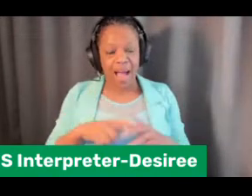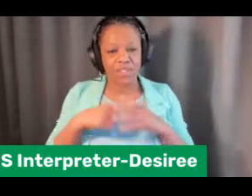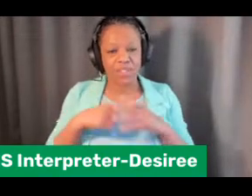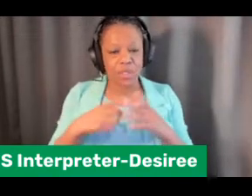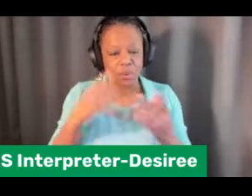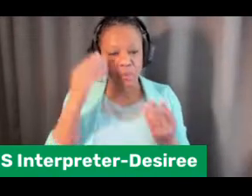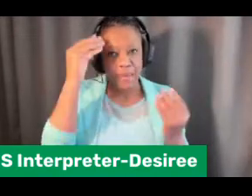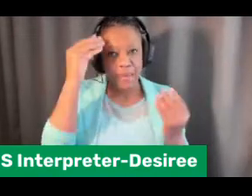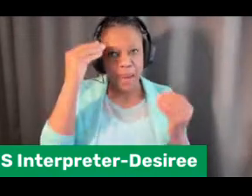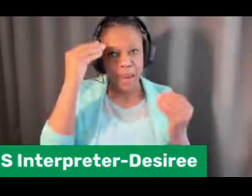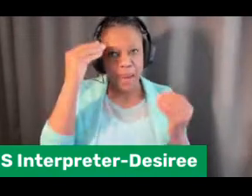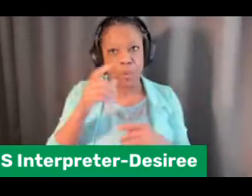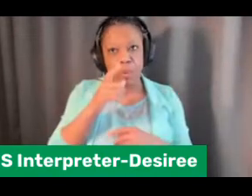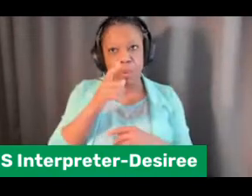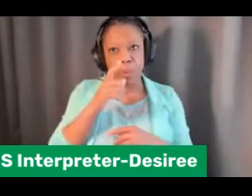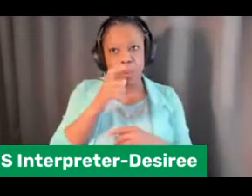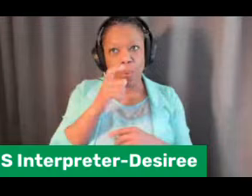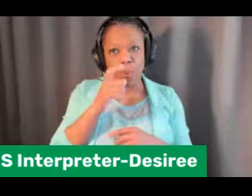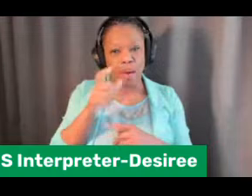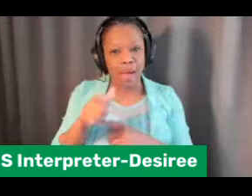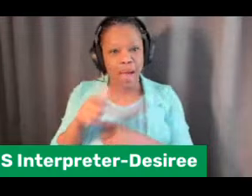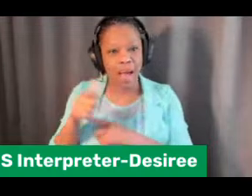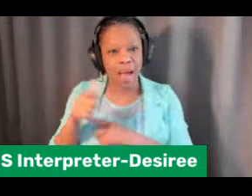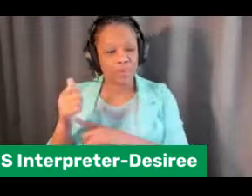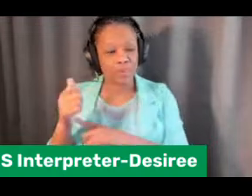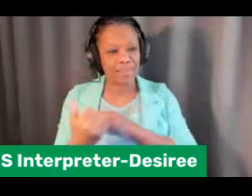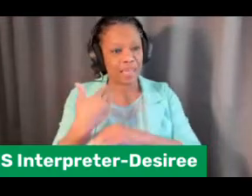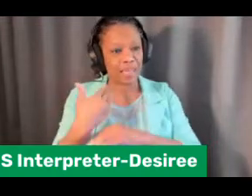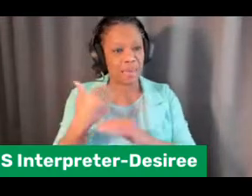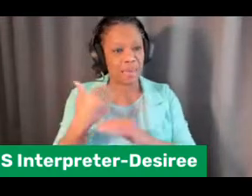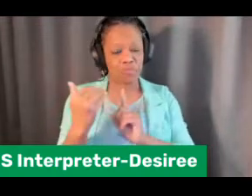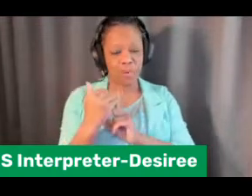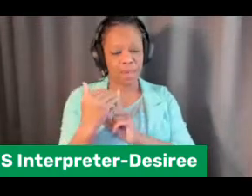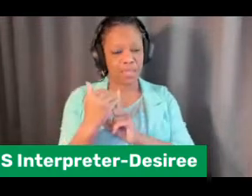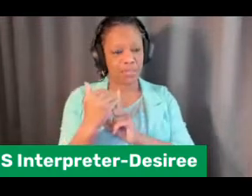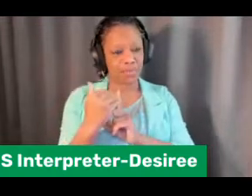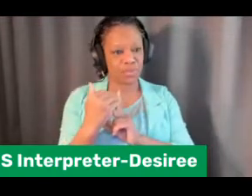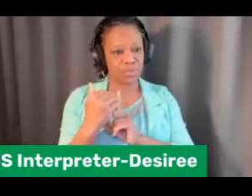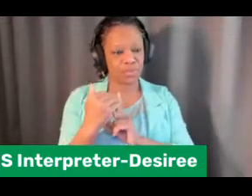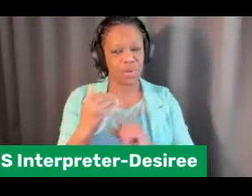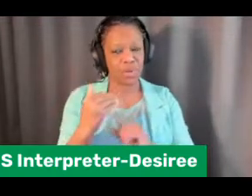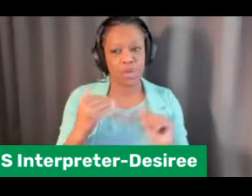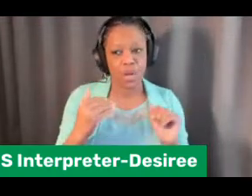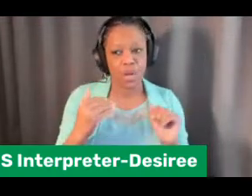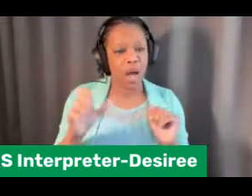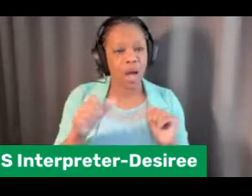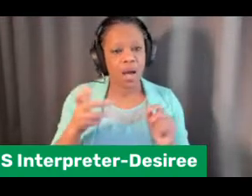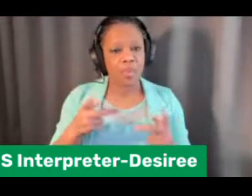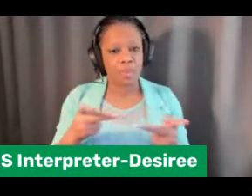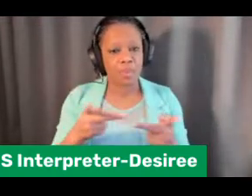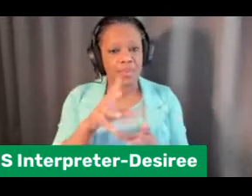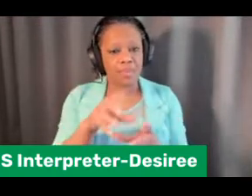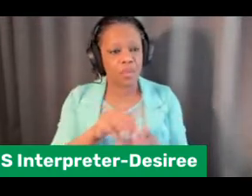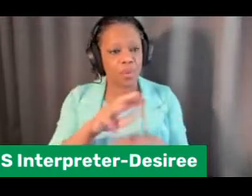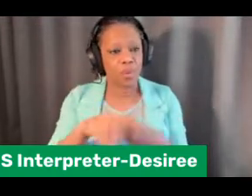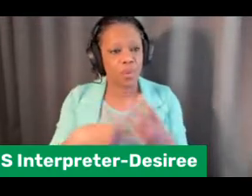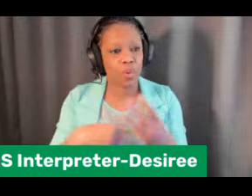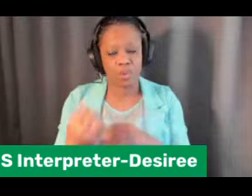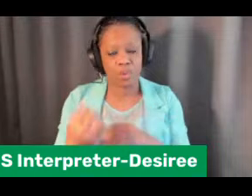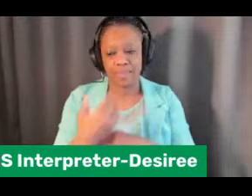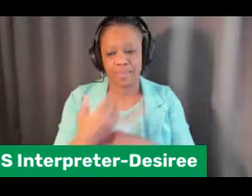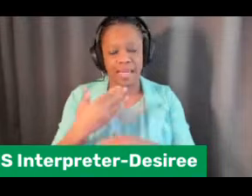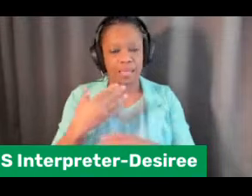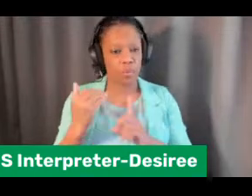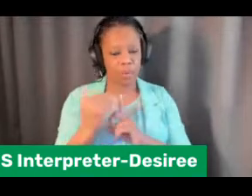around who else is sending me these sorts of reminders? What other places in the world are sending me these sort of reminders? And I